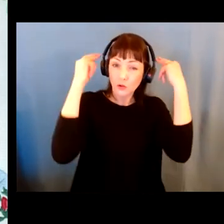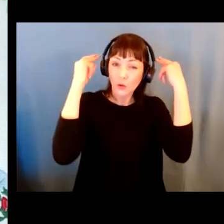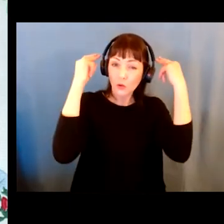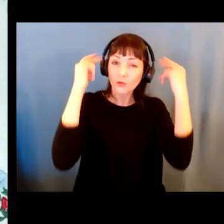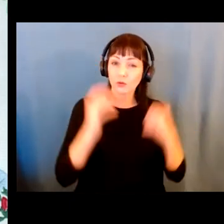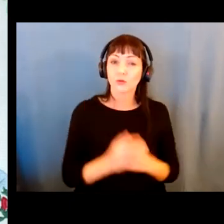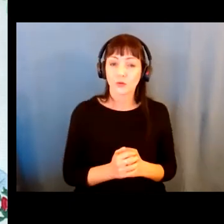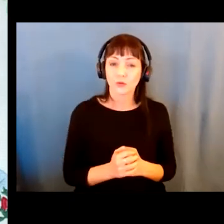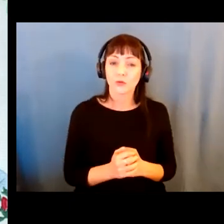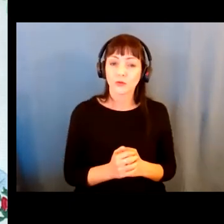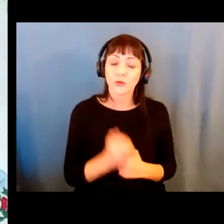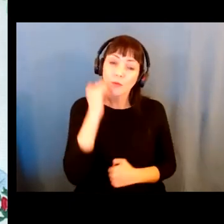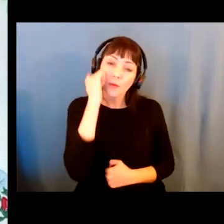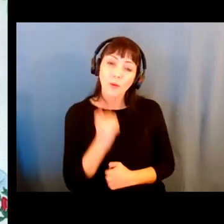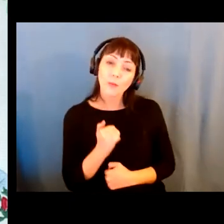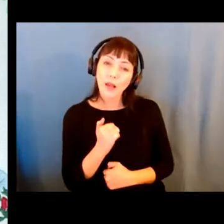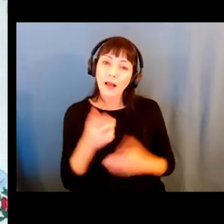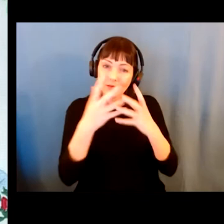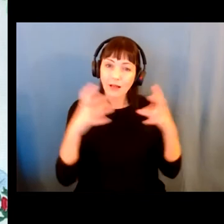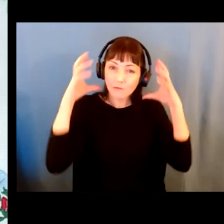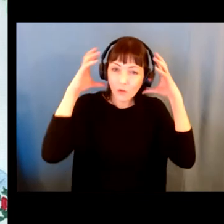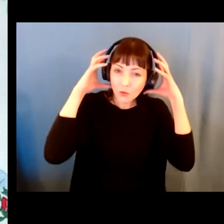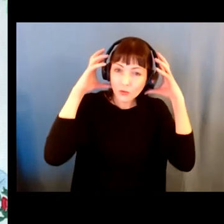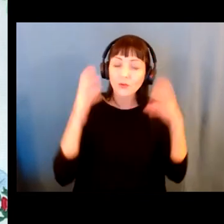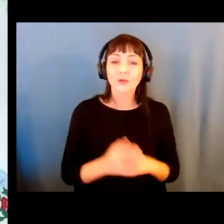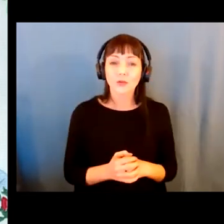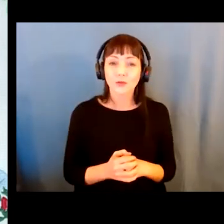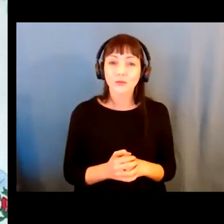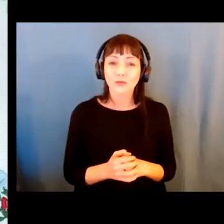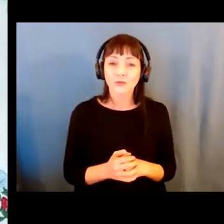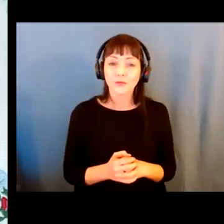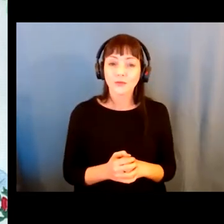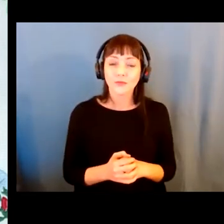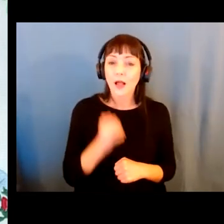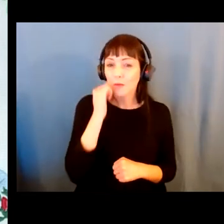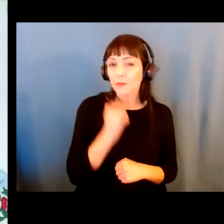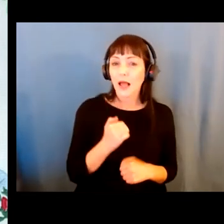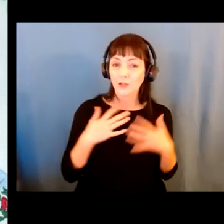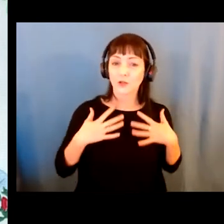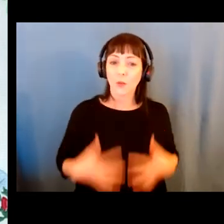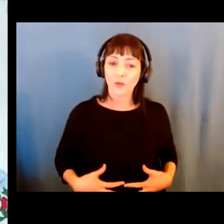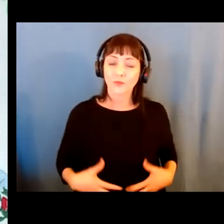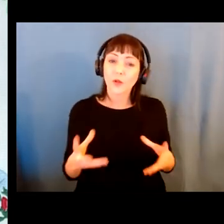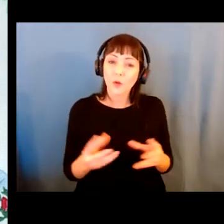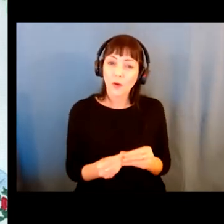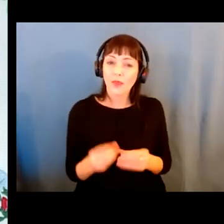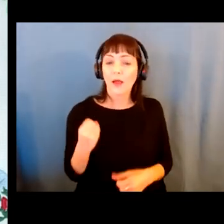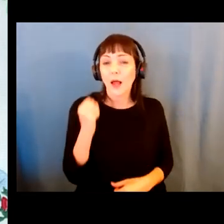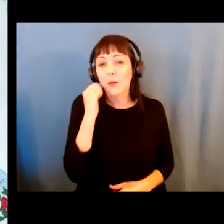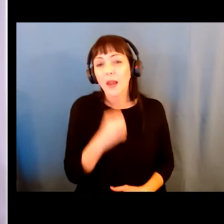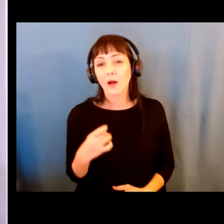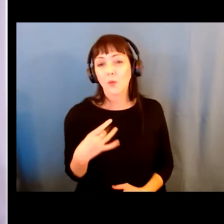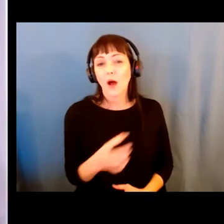hair, wearing black headphones and a black top with a black and